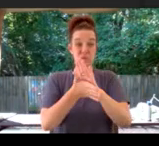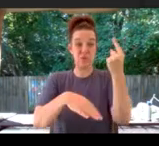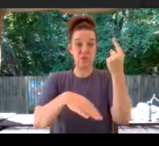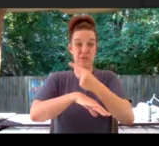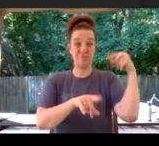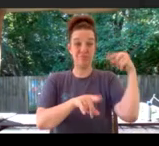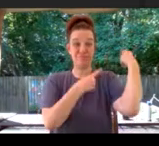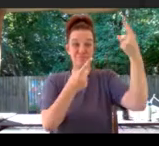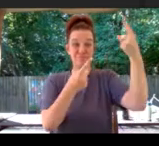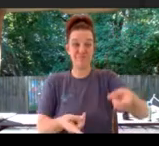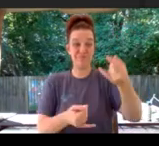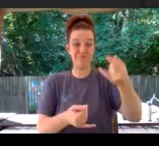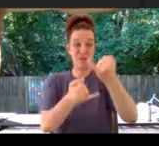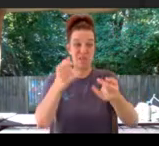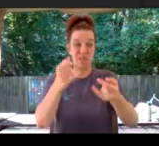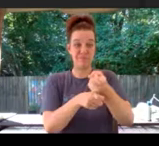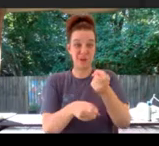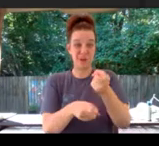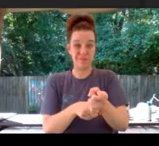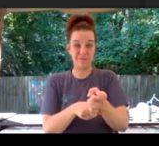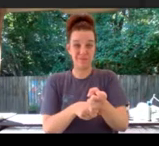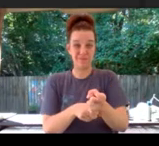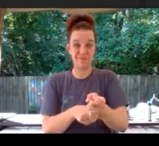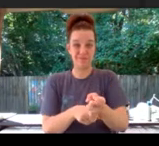our last prank.